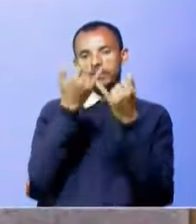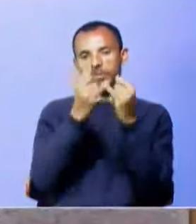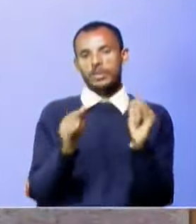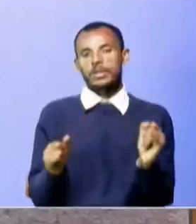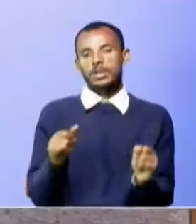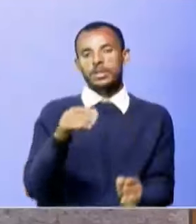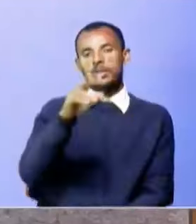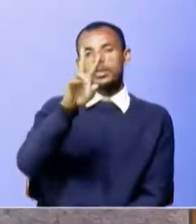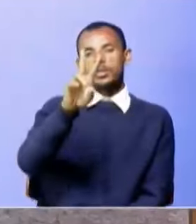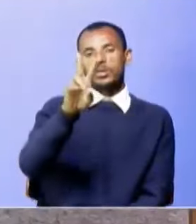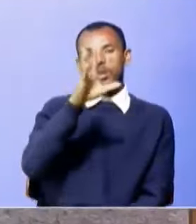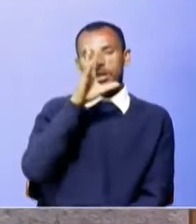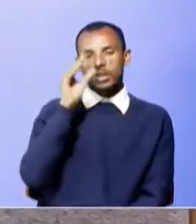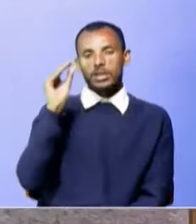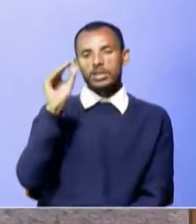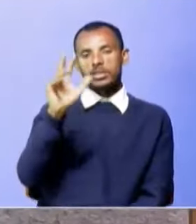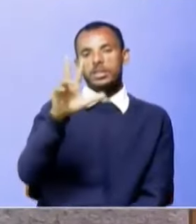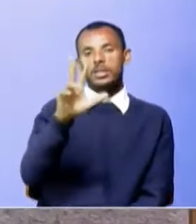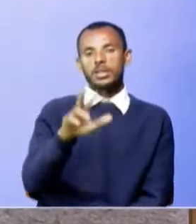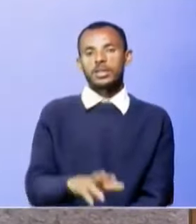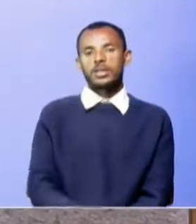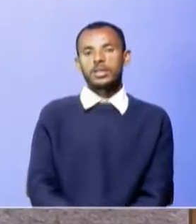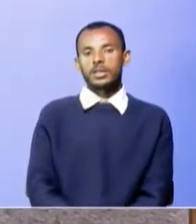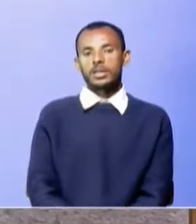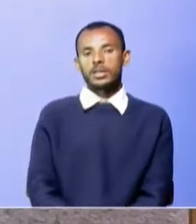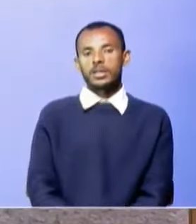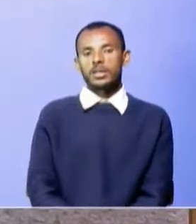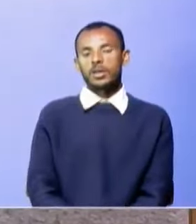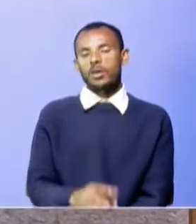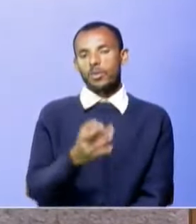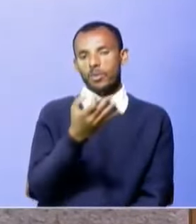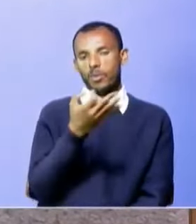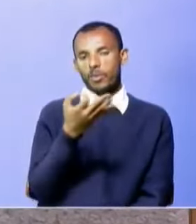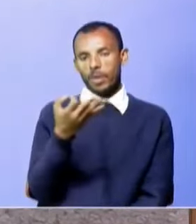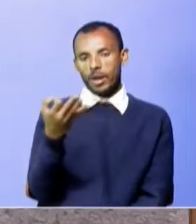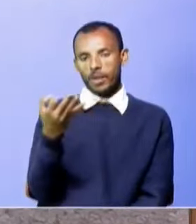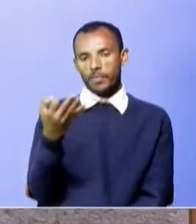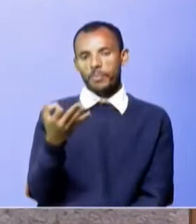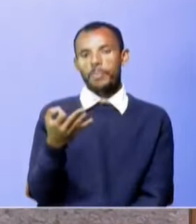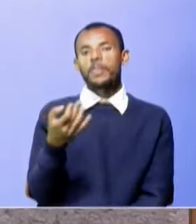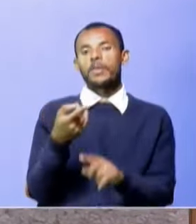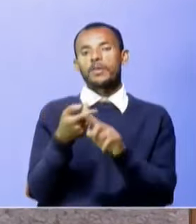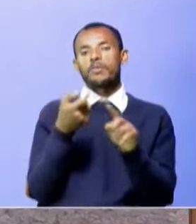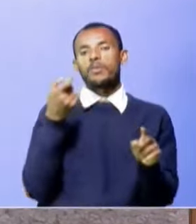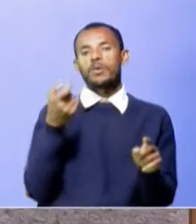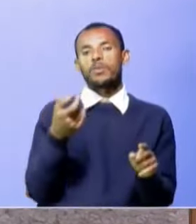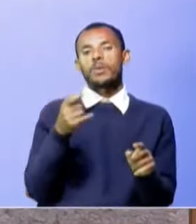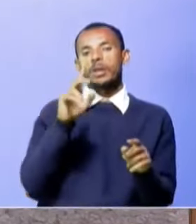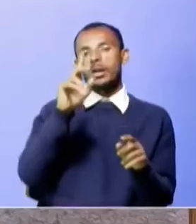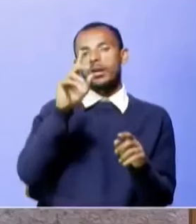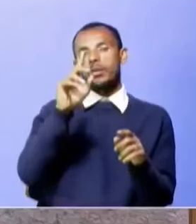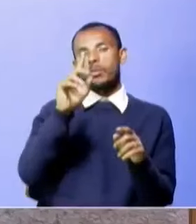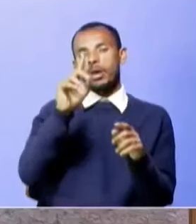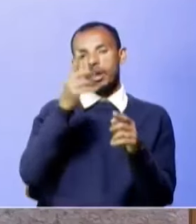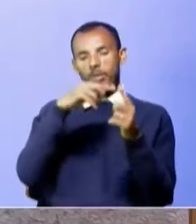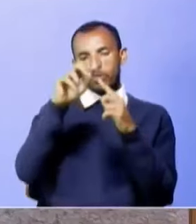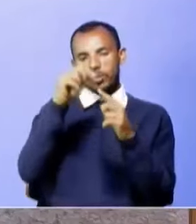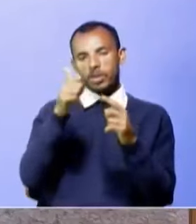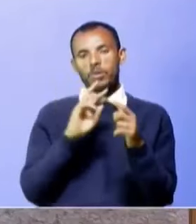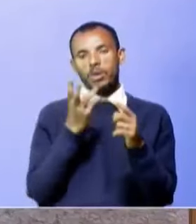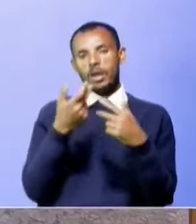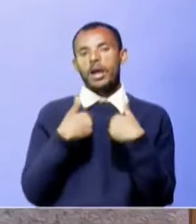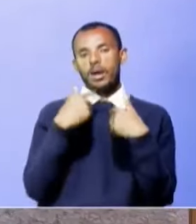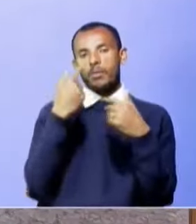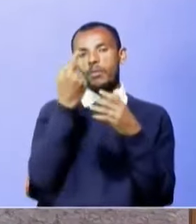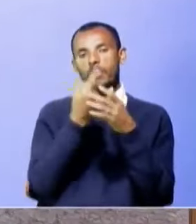divisible by 2 and 3. Well, from numbers 1 up to 10, we have